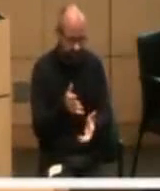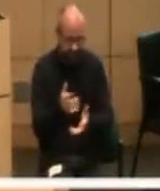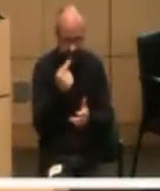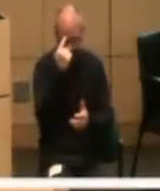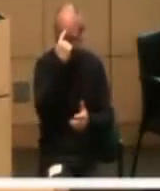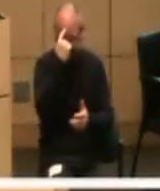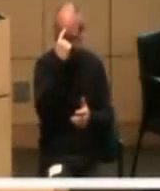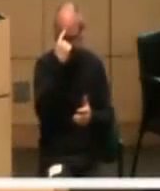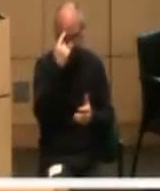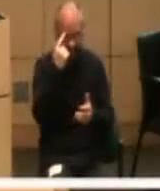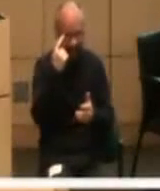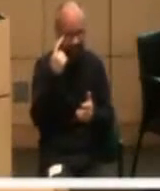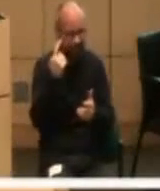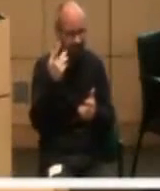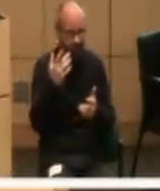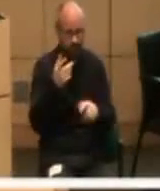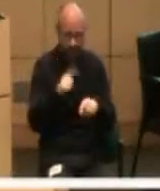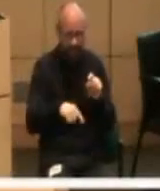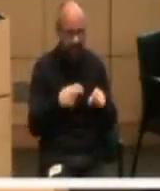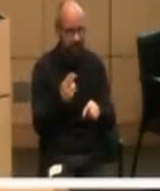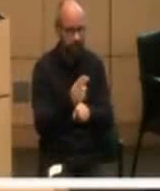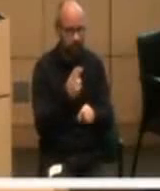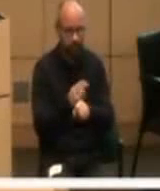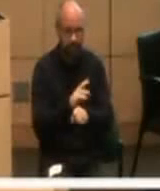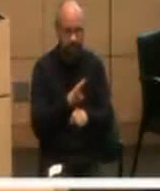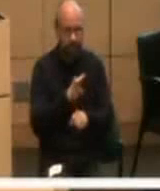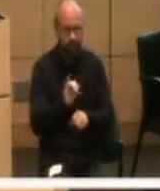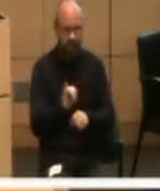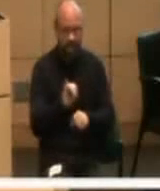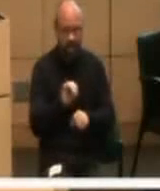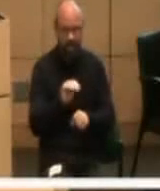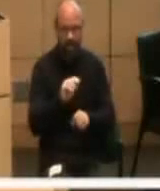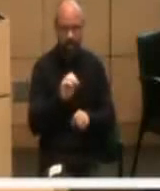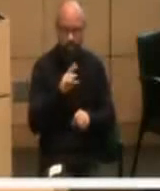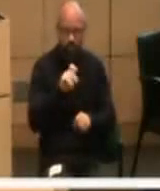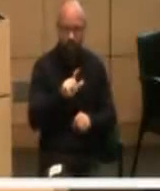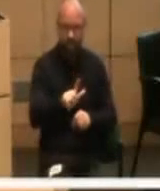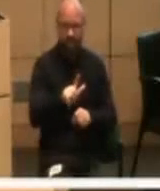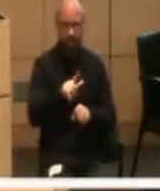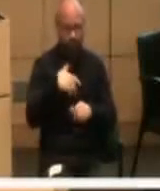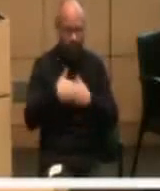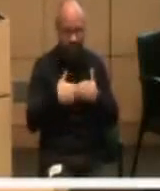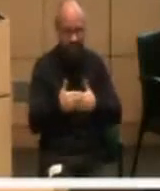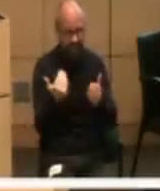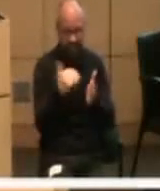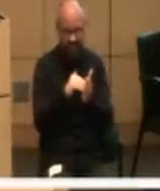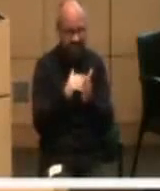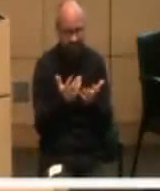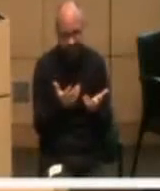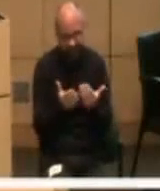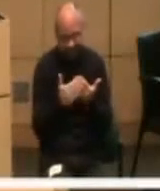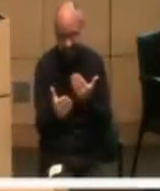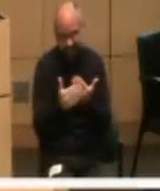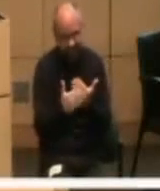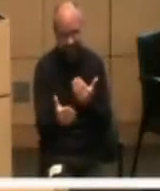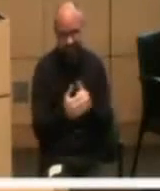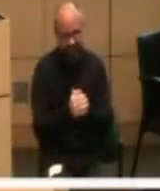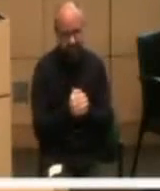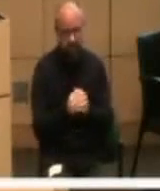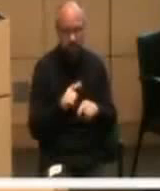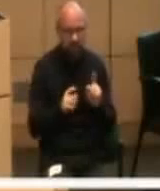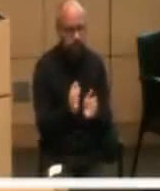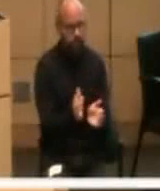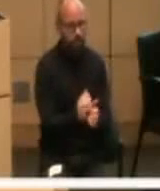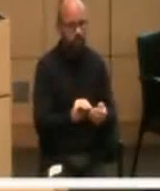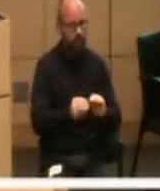not able to then use binaural processing as well. But again, there was a really small numbers of kids. The problem